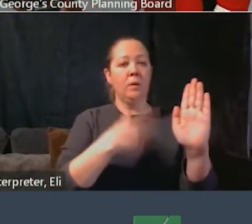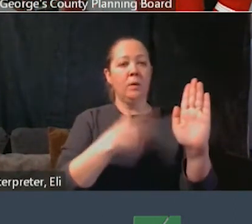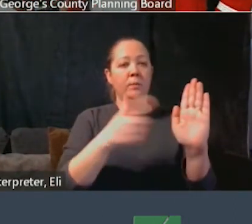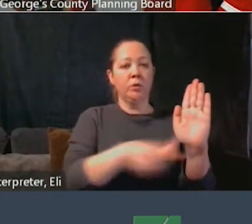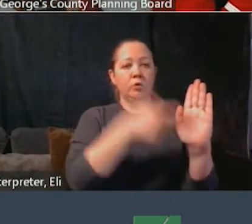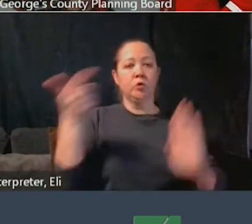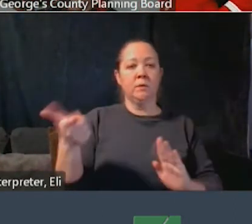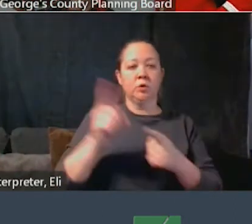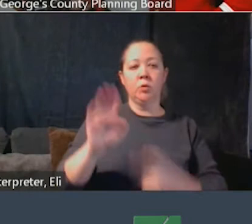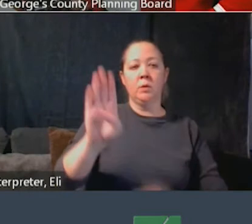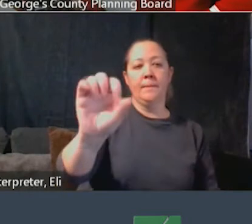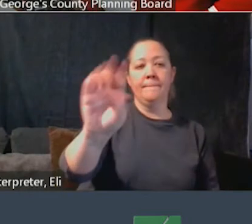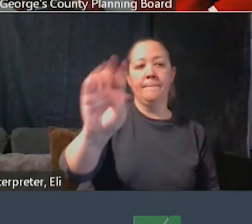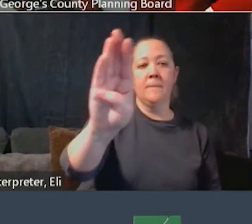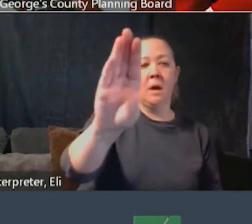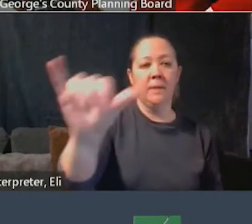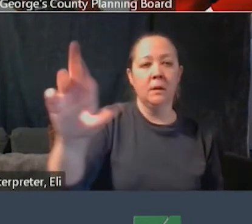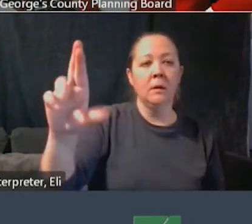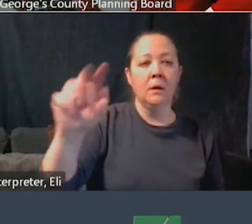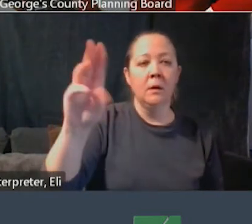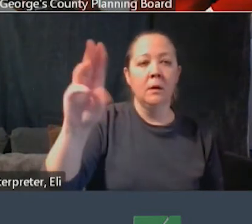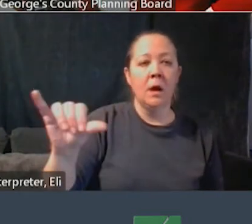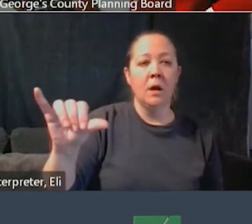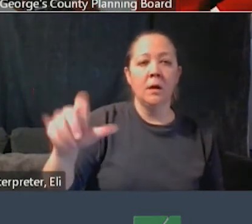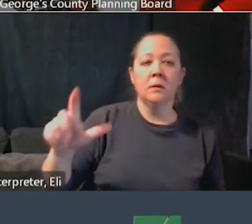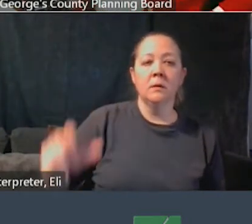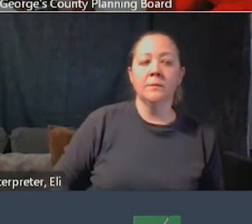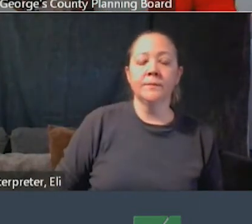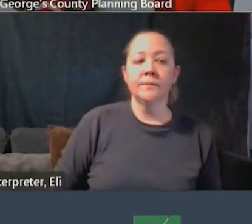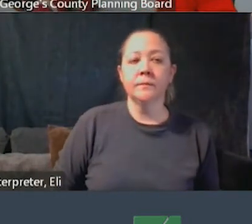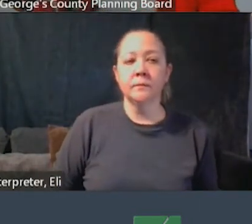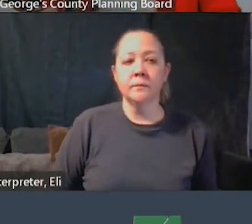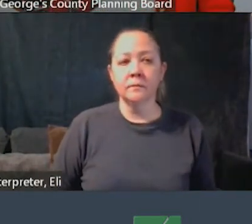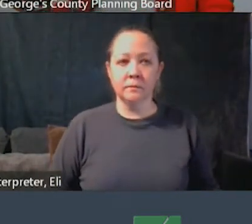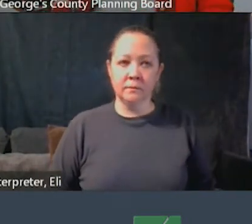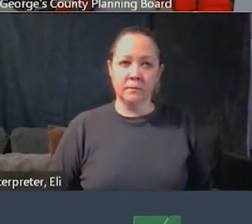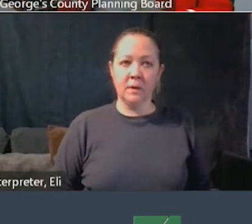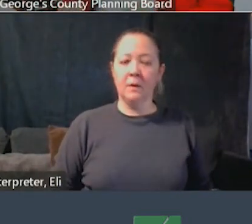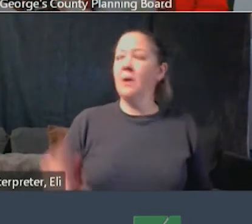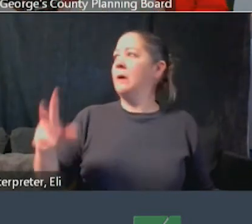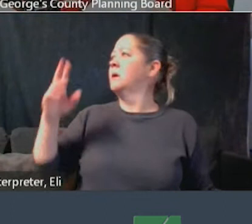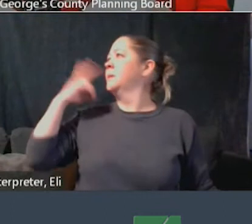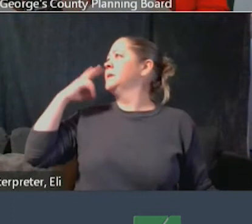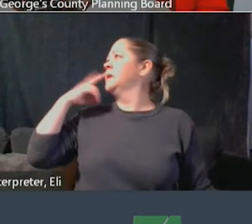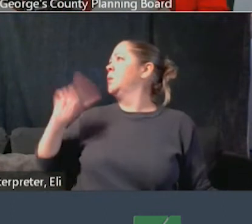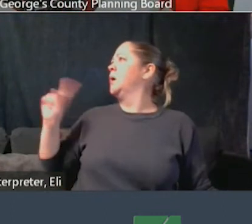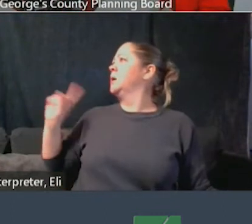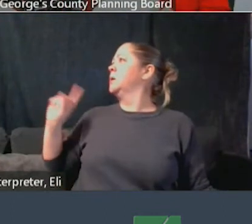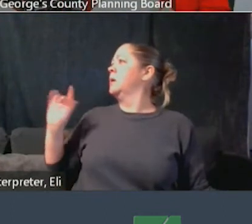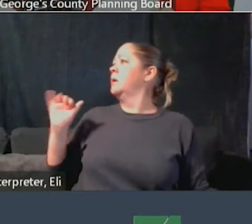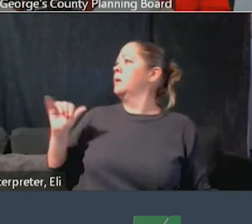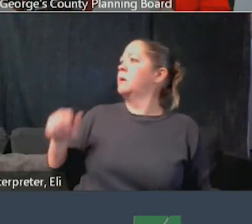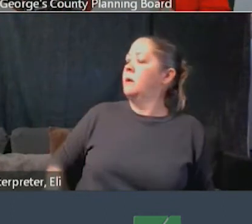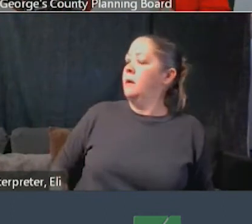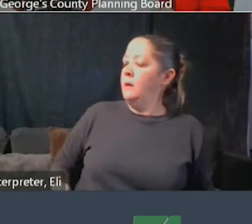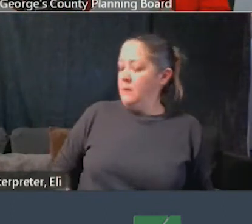we do... I'm sorry, did you call Nicholas Dell? I didn't hear that. Let me see, where is that? Right under